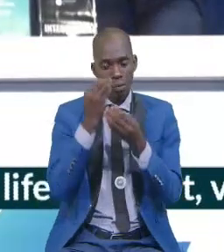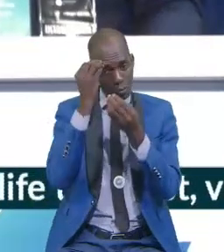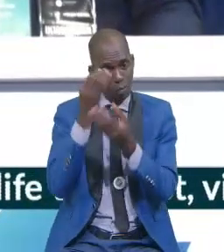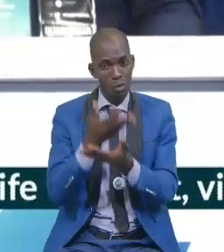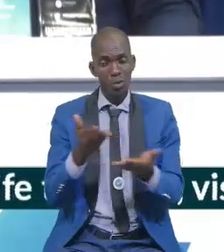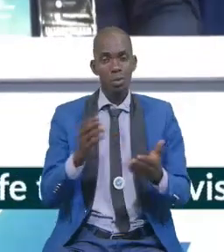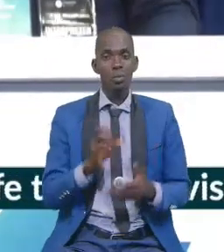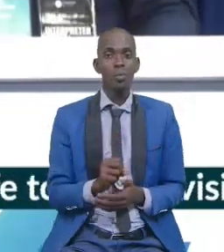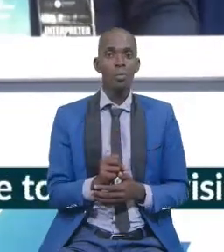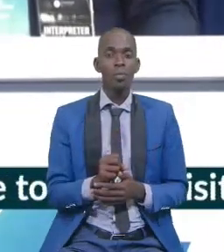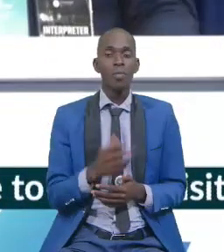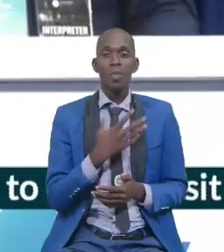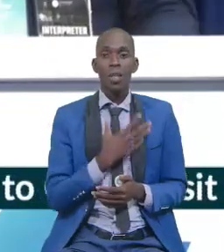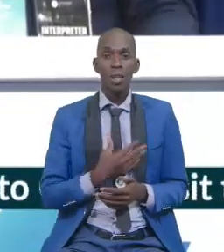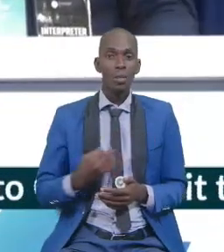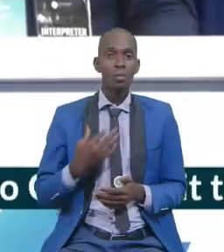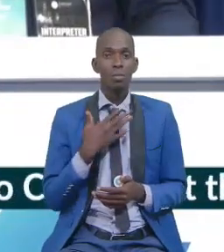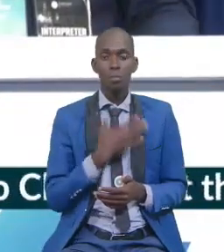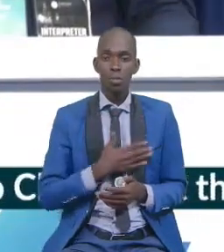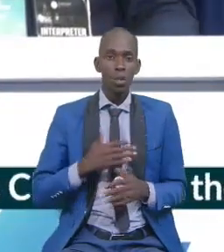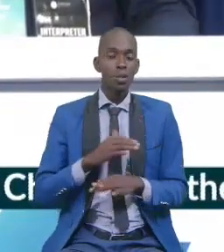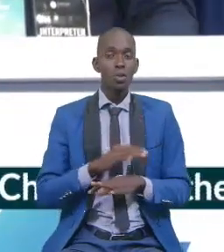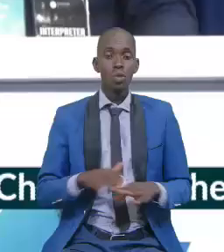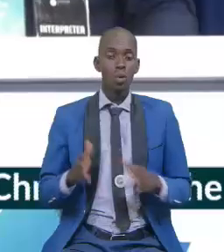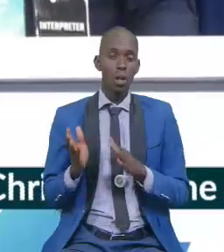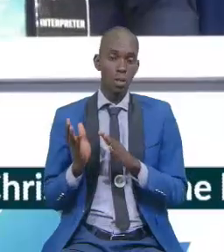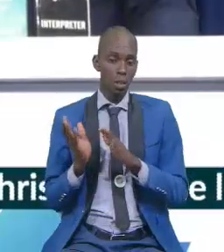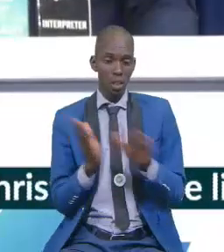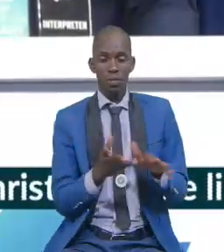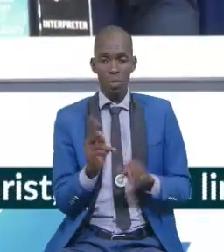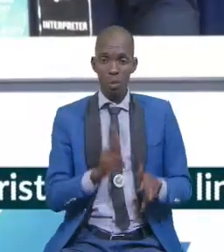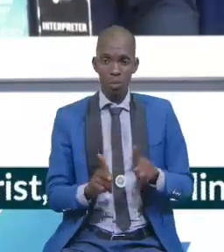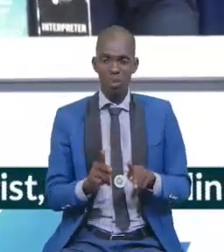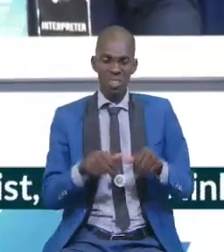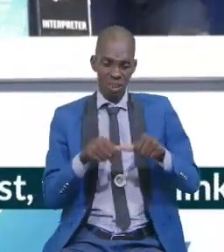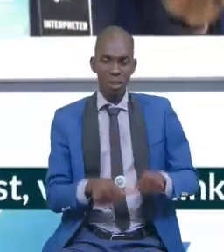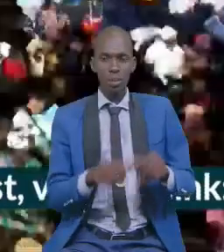And please, don't leave the people. Still stay with them.